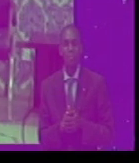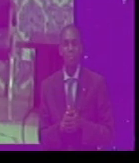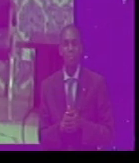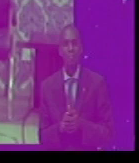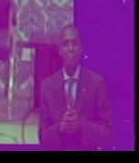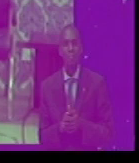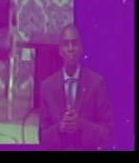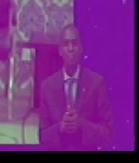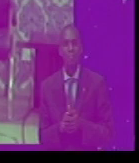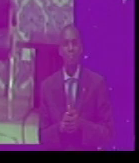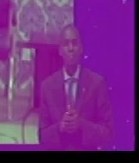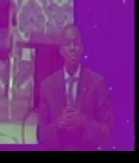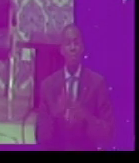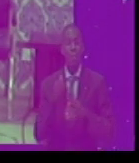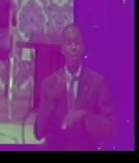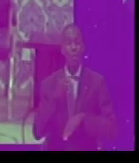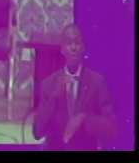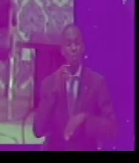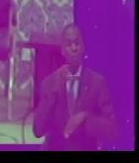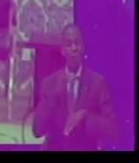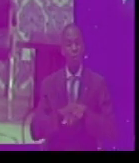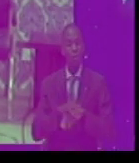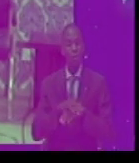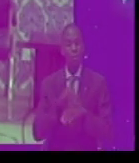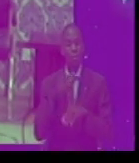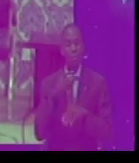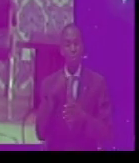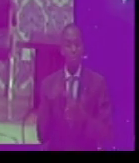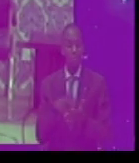District, 8 Miles Group, Calabar Region.